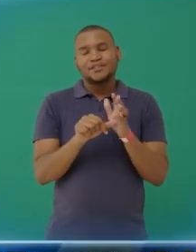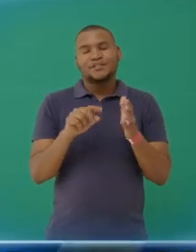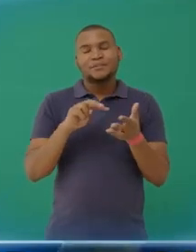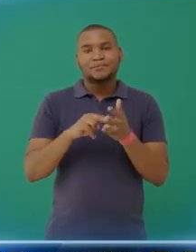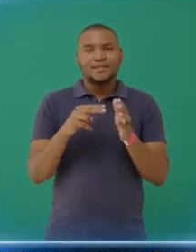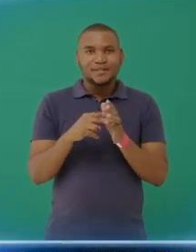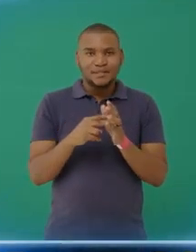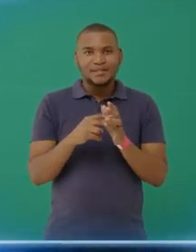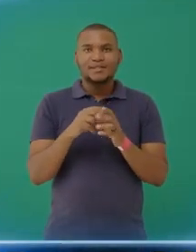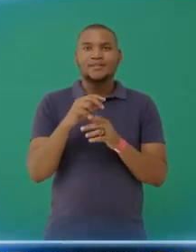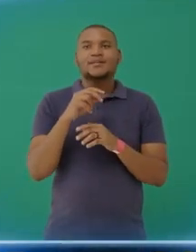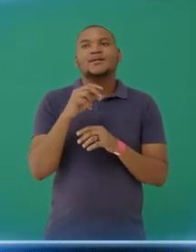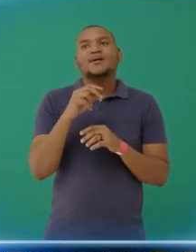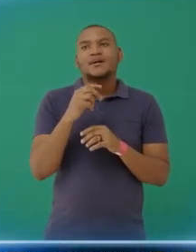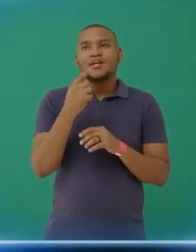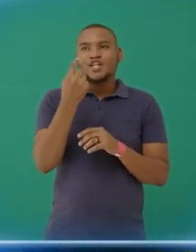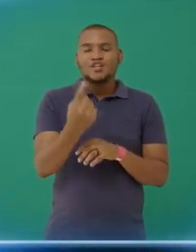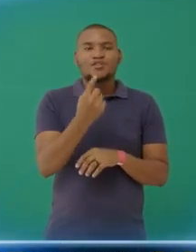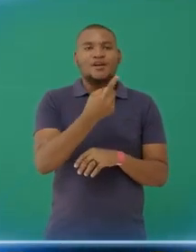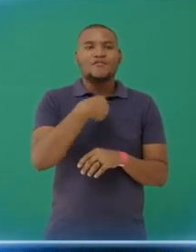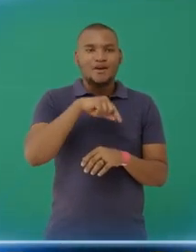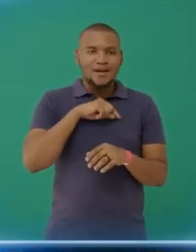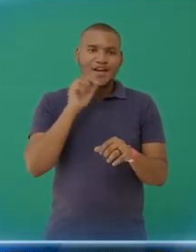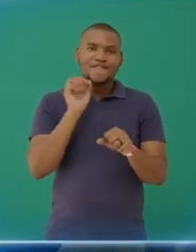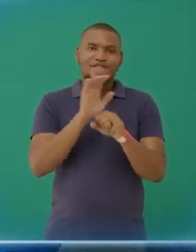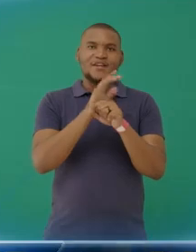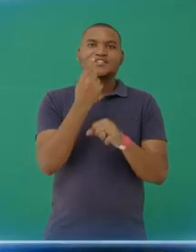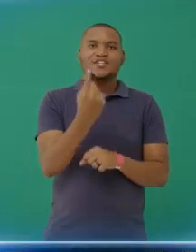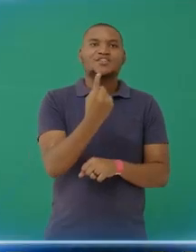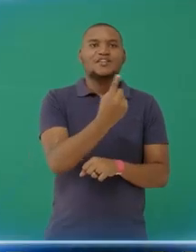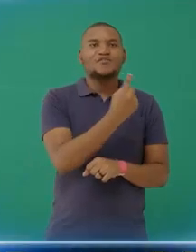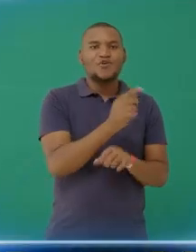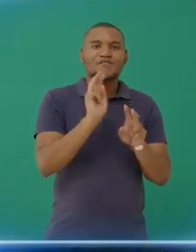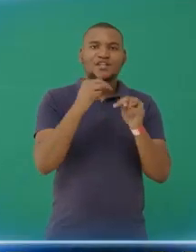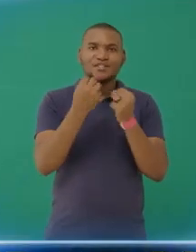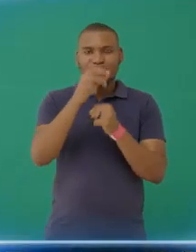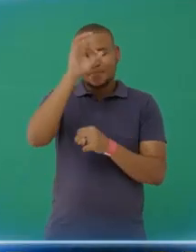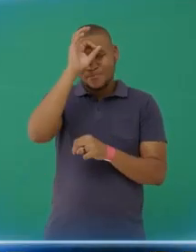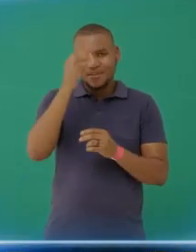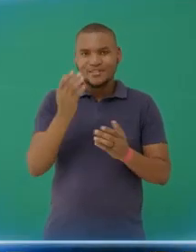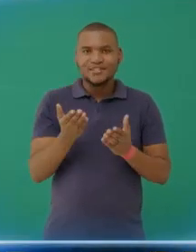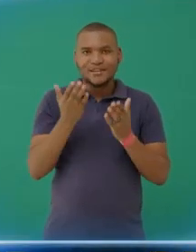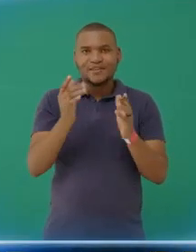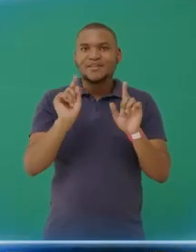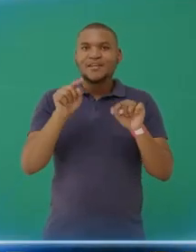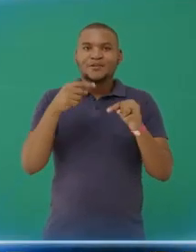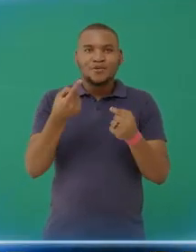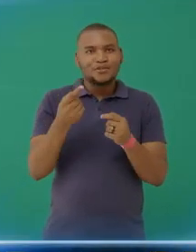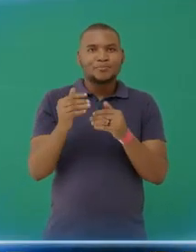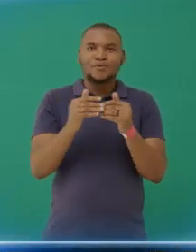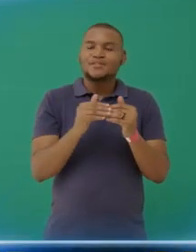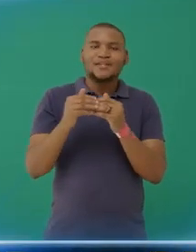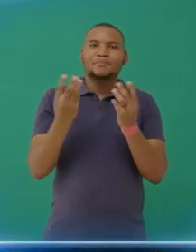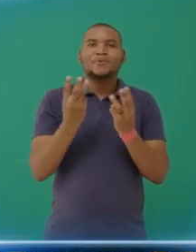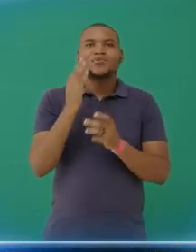crime affects each and every one of us. We have a national police service that is incapable of keeping people safe. We know that